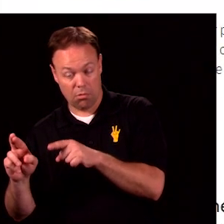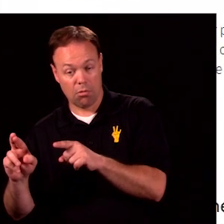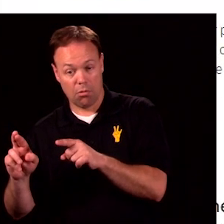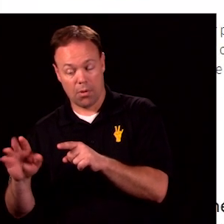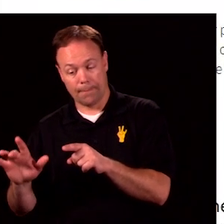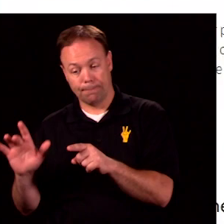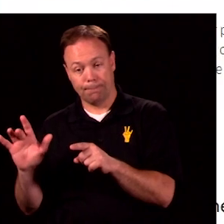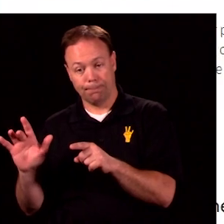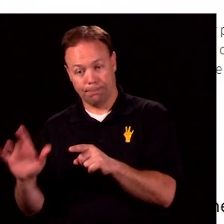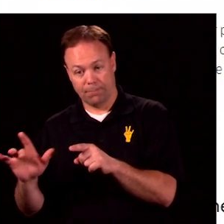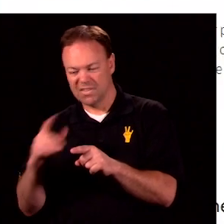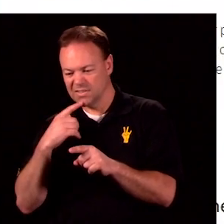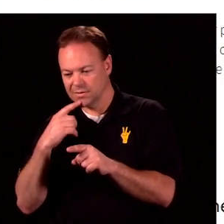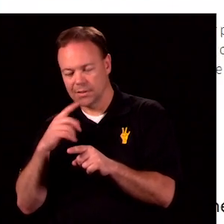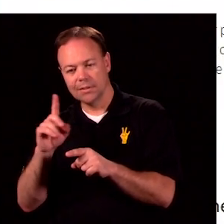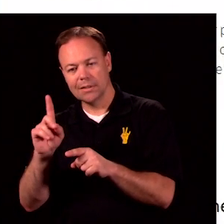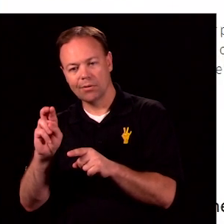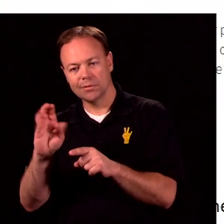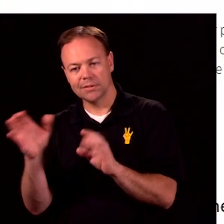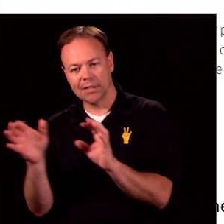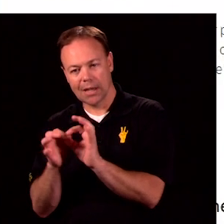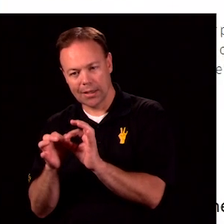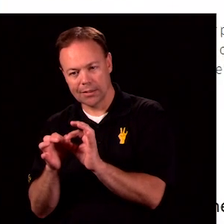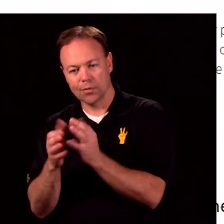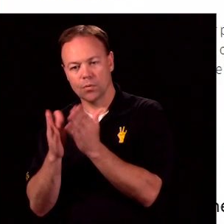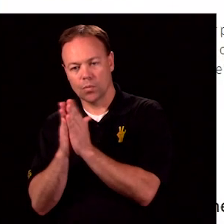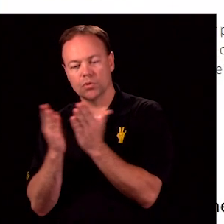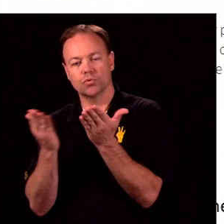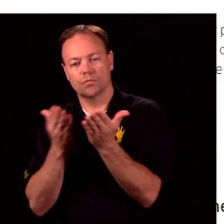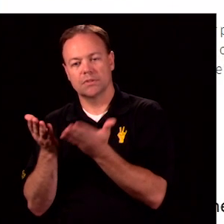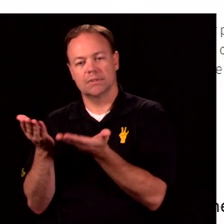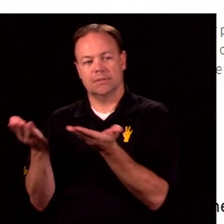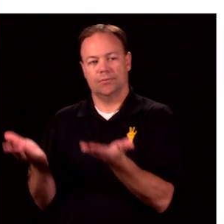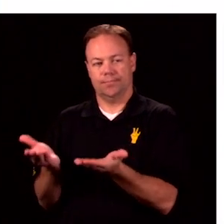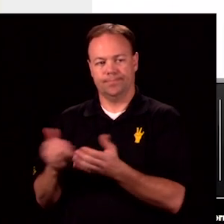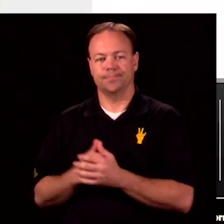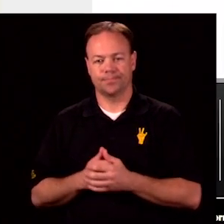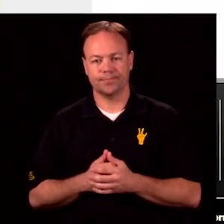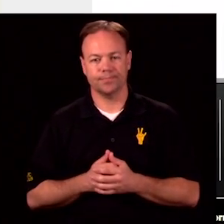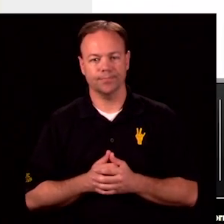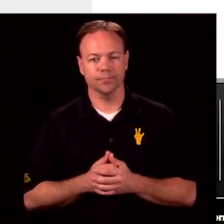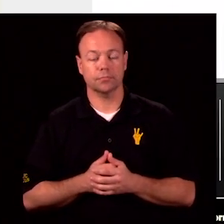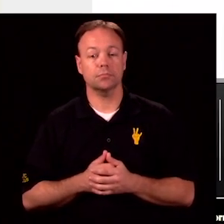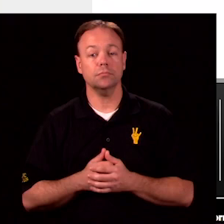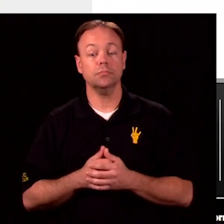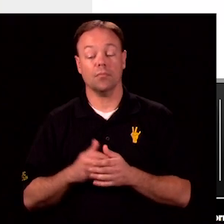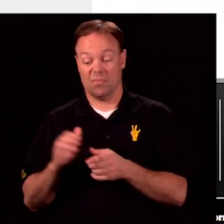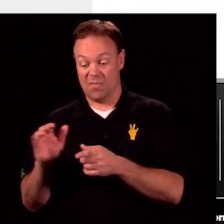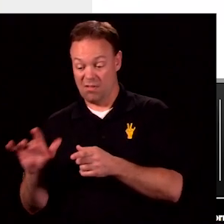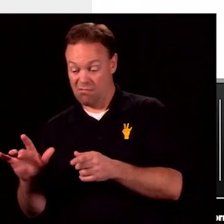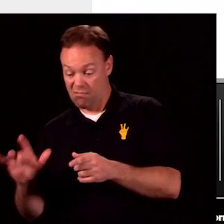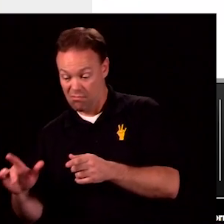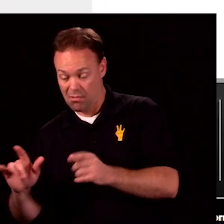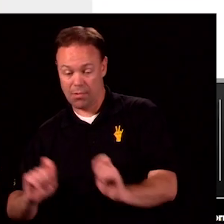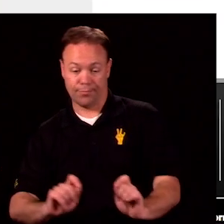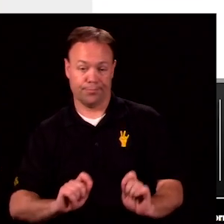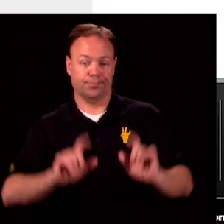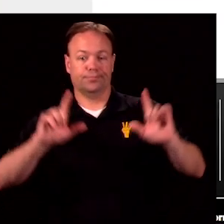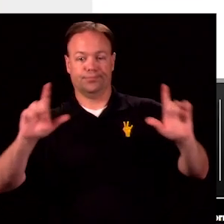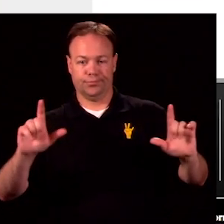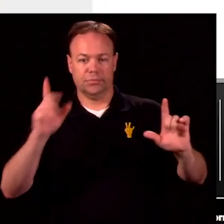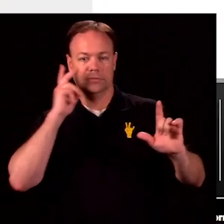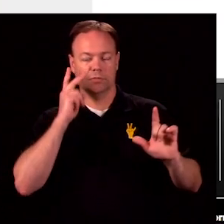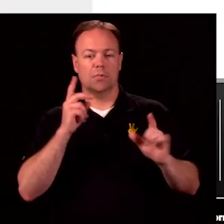that reads DRC Connect Request Services here. This will open up a new tab where you will see